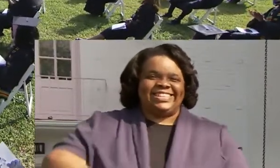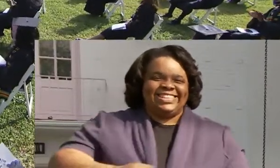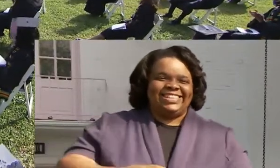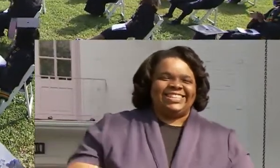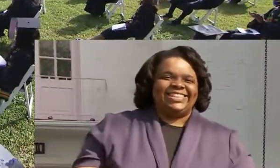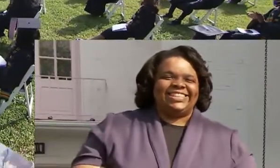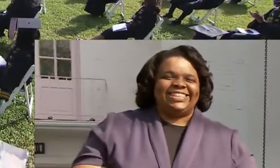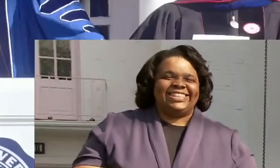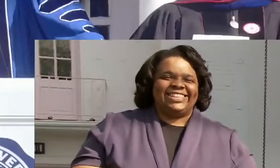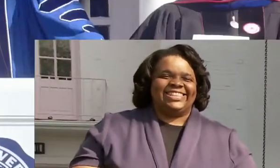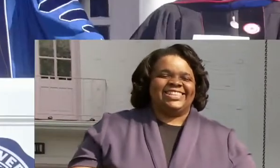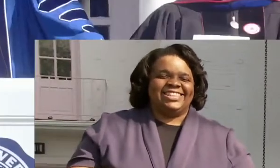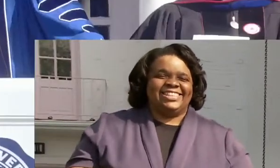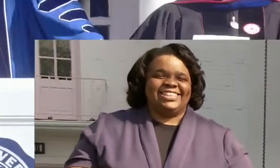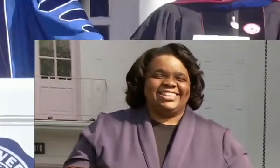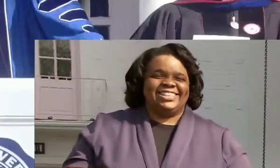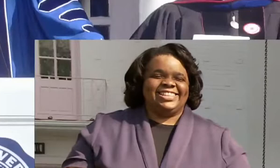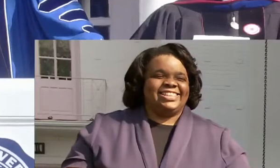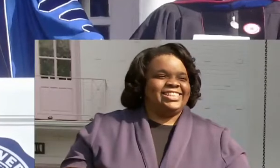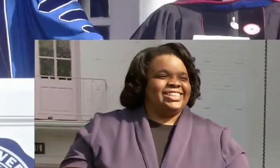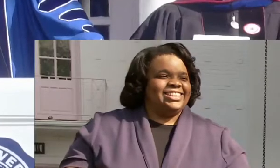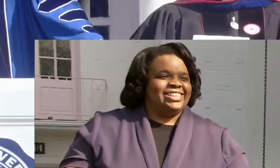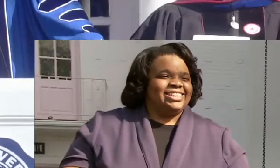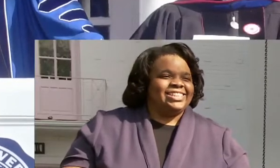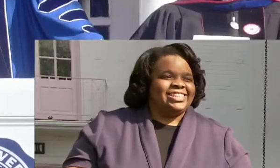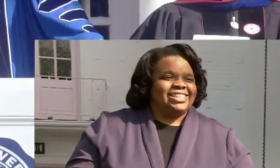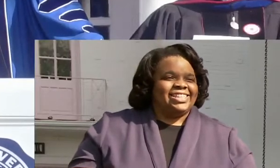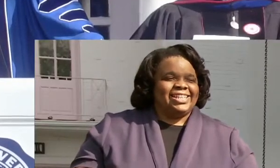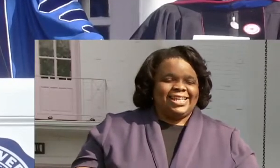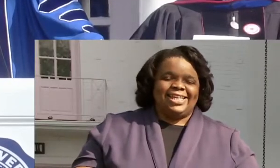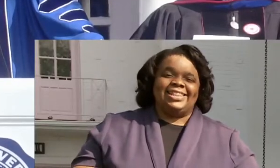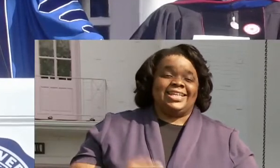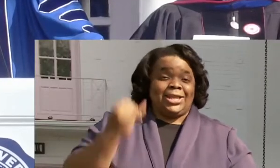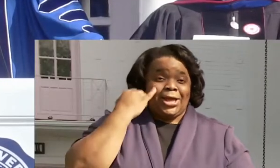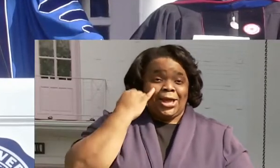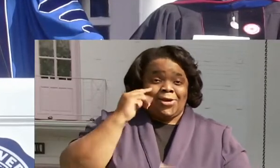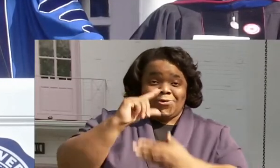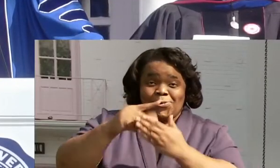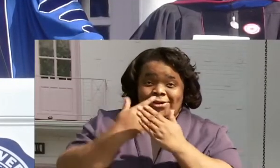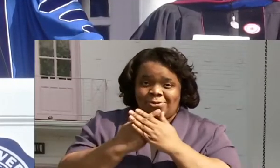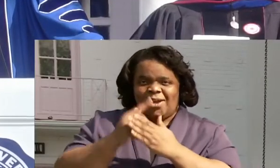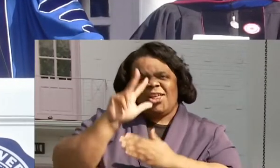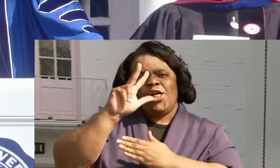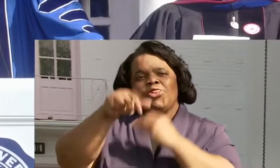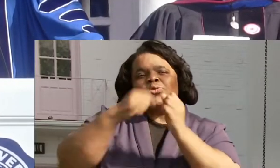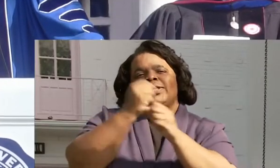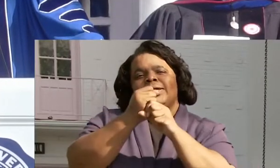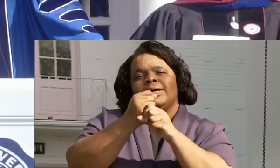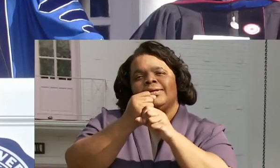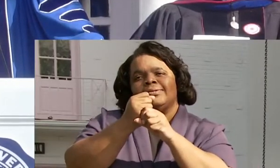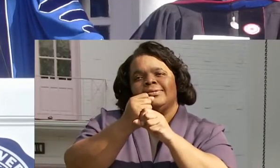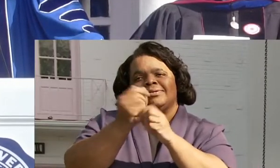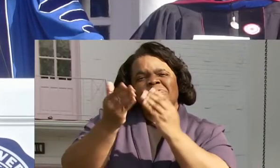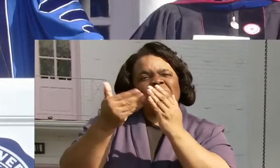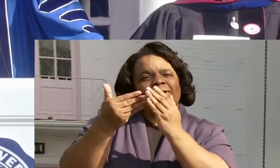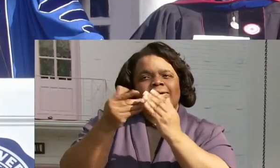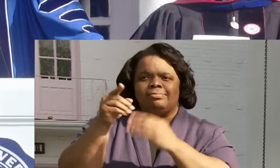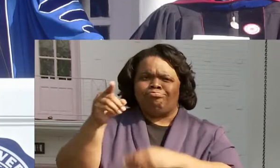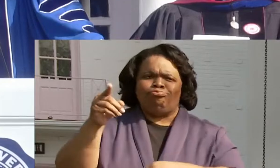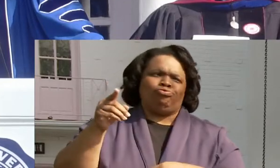Thank you. And then the overachievers, if you're graduating in 3 years, stand up.